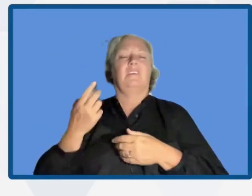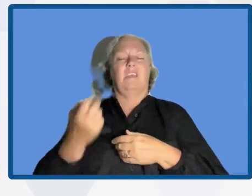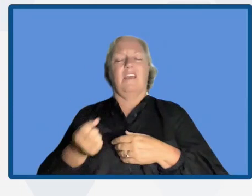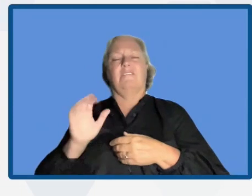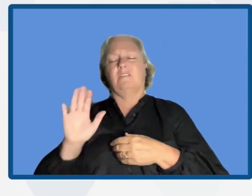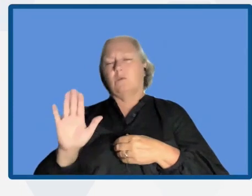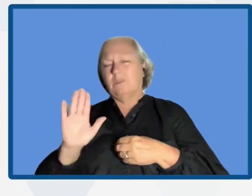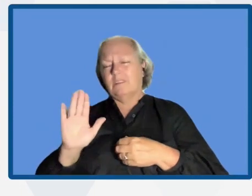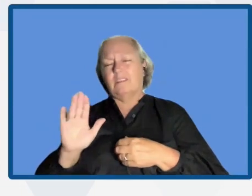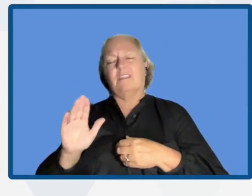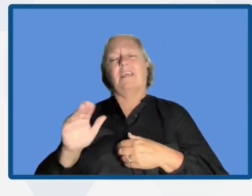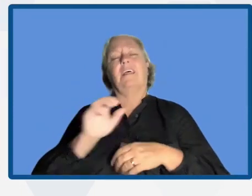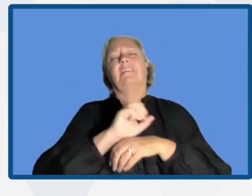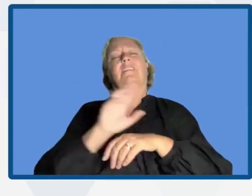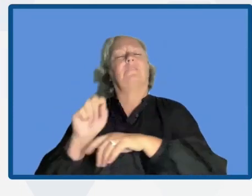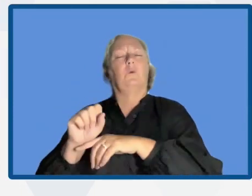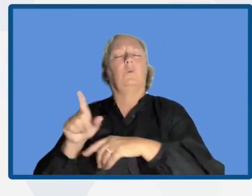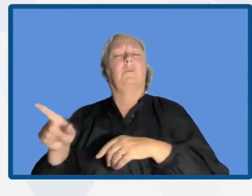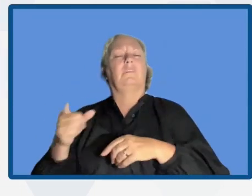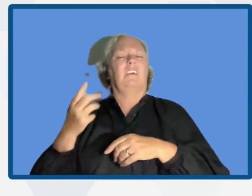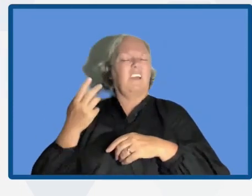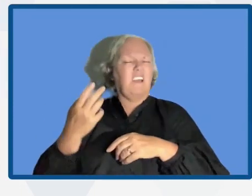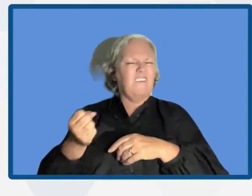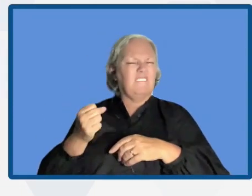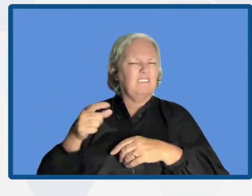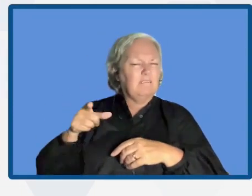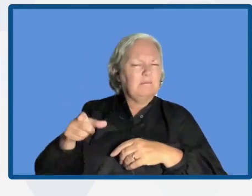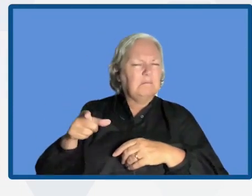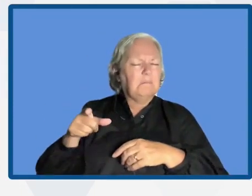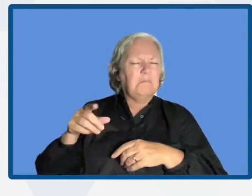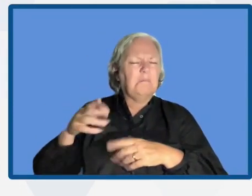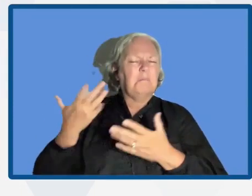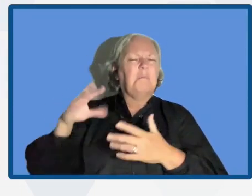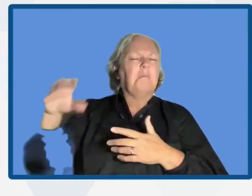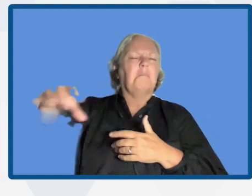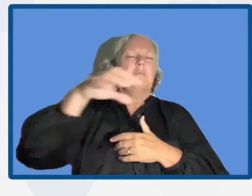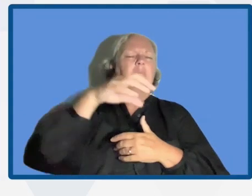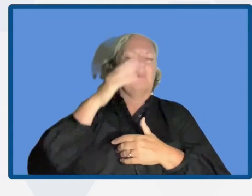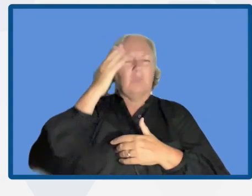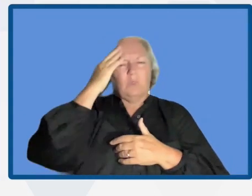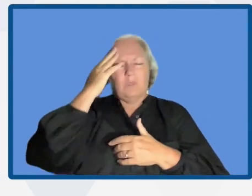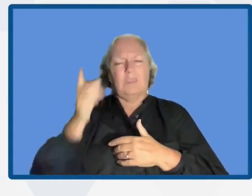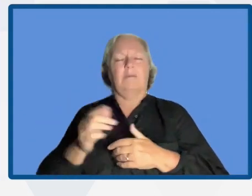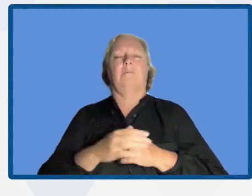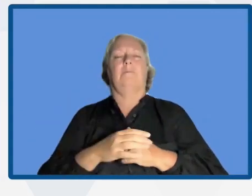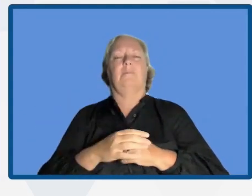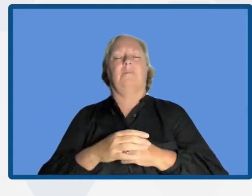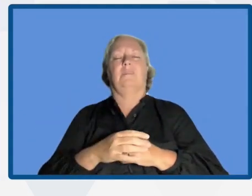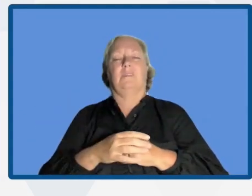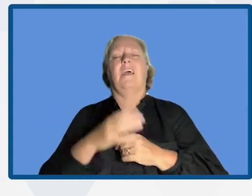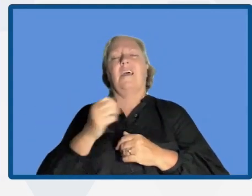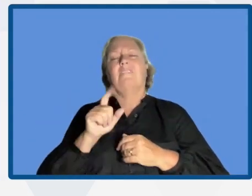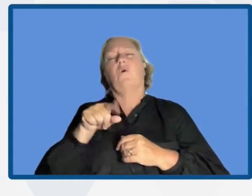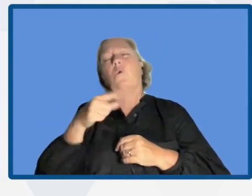Salvador, in Guatemala is IBUME, INETER, etc. OSICORI, or other type of